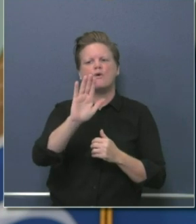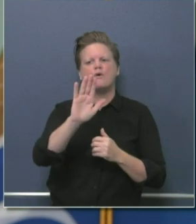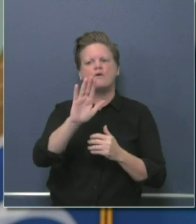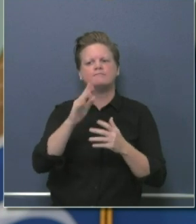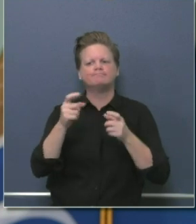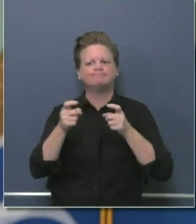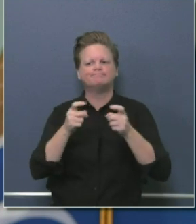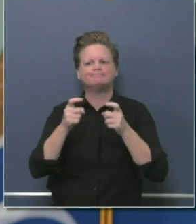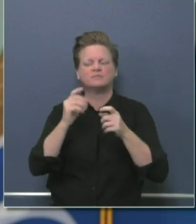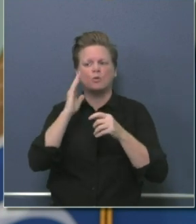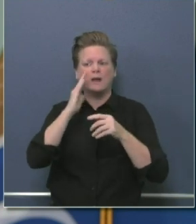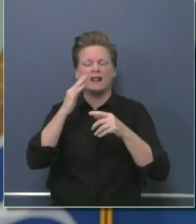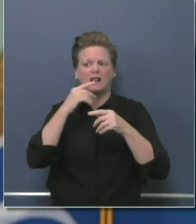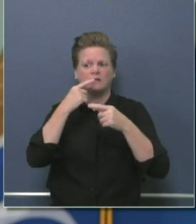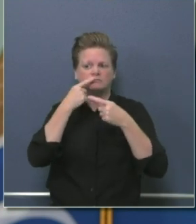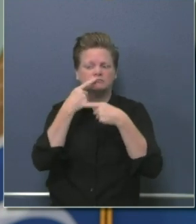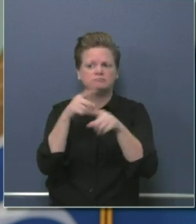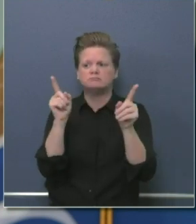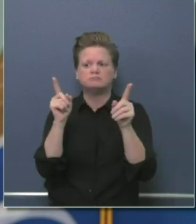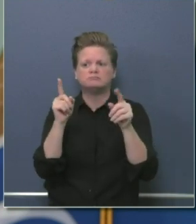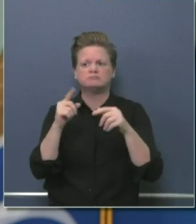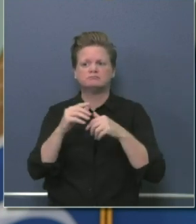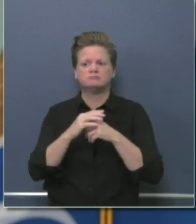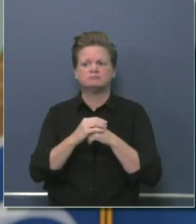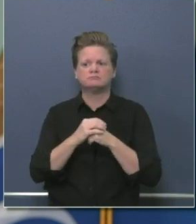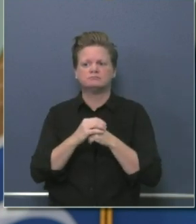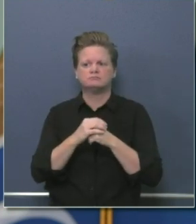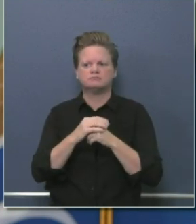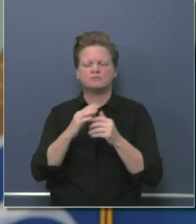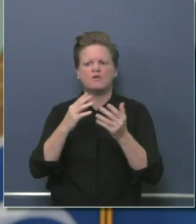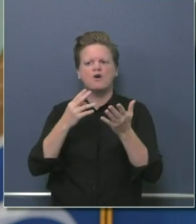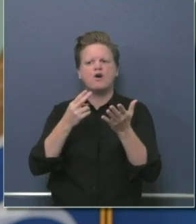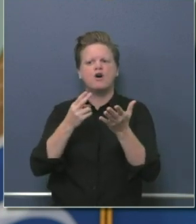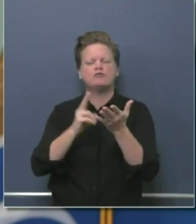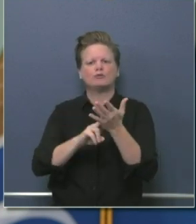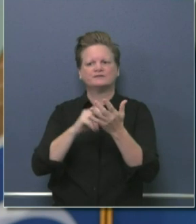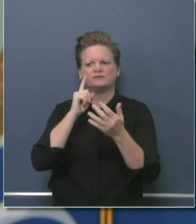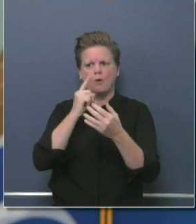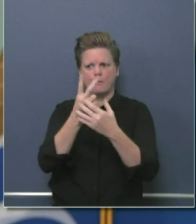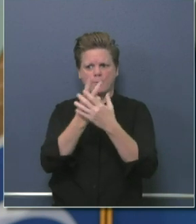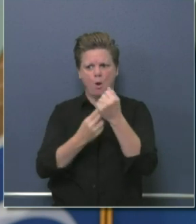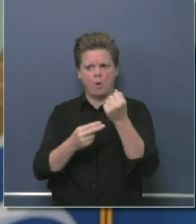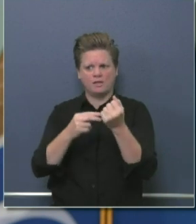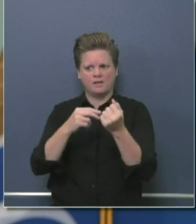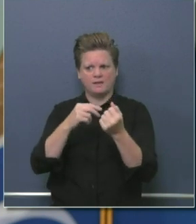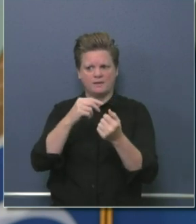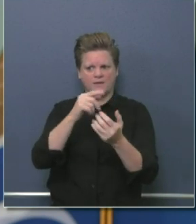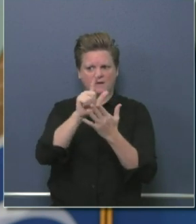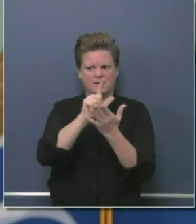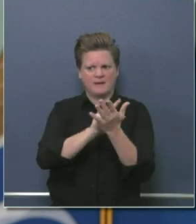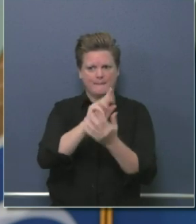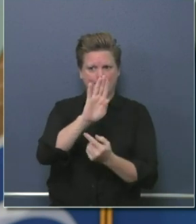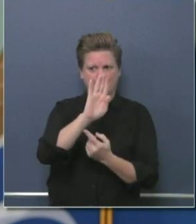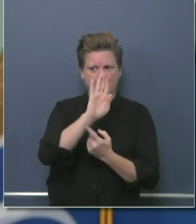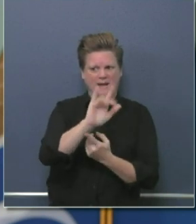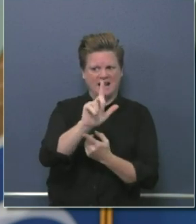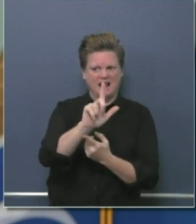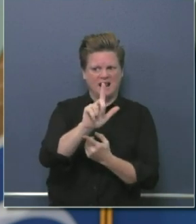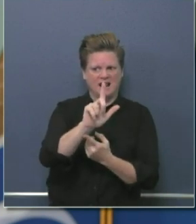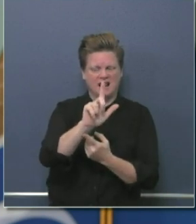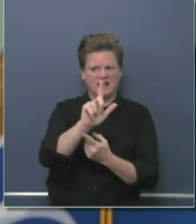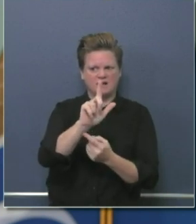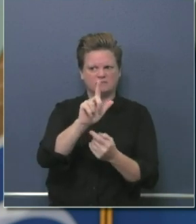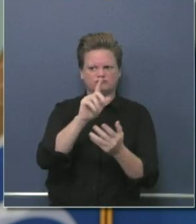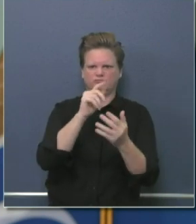of the contract with BYD before it is fulfilled? I know just this week your administration said that it would